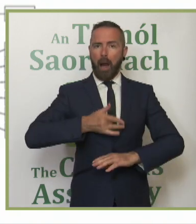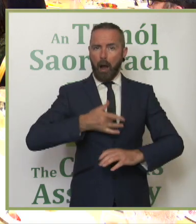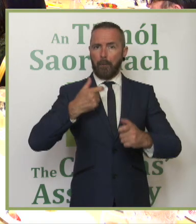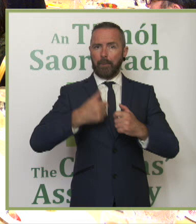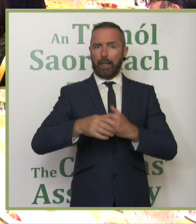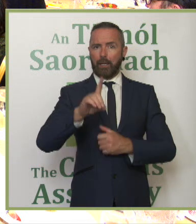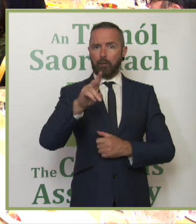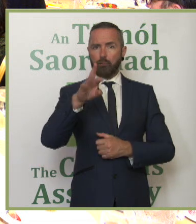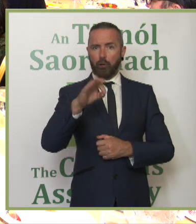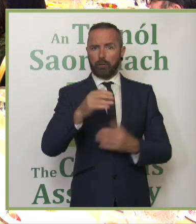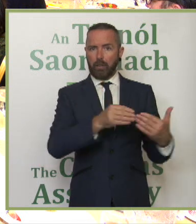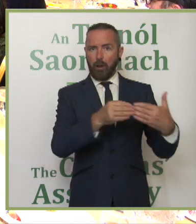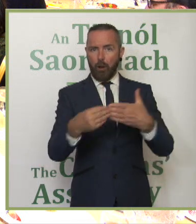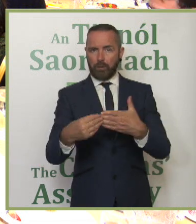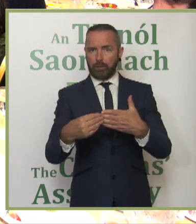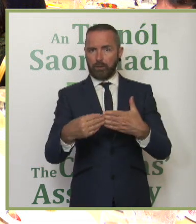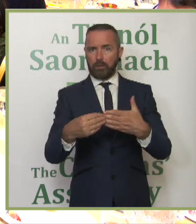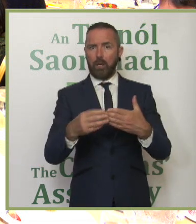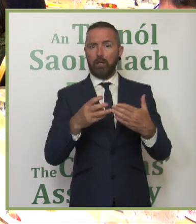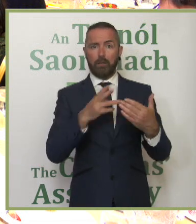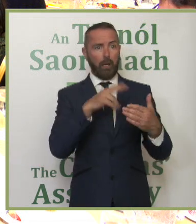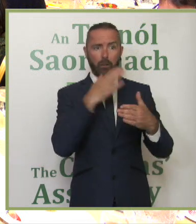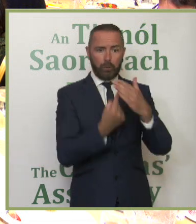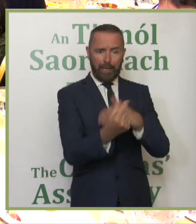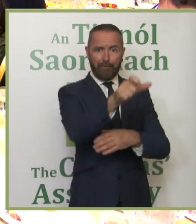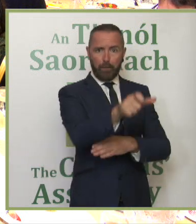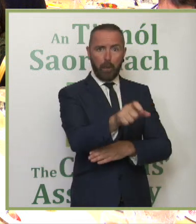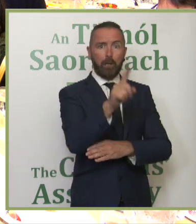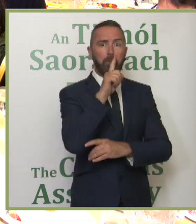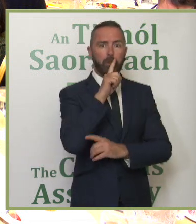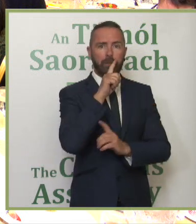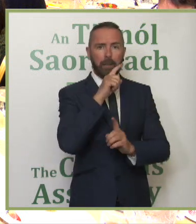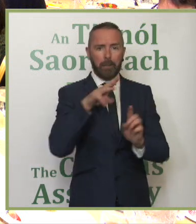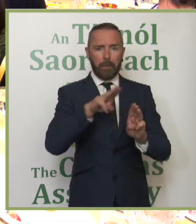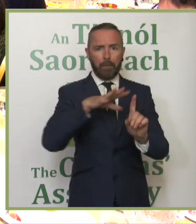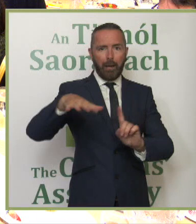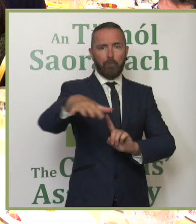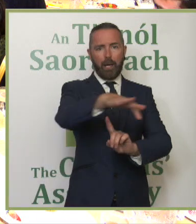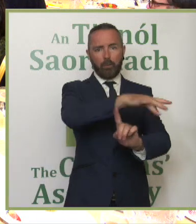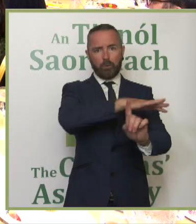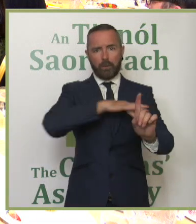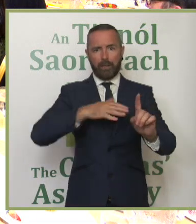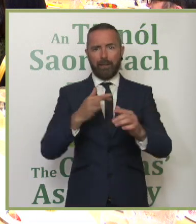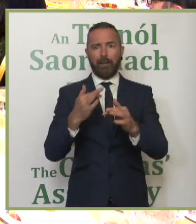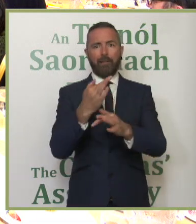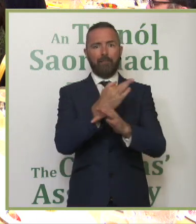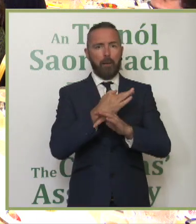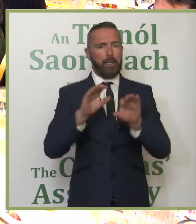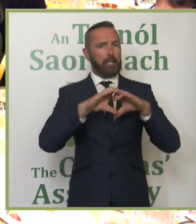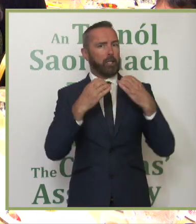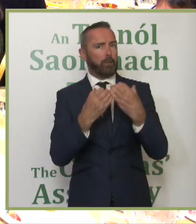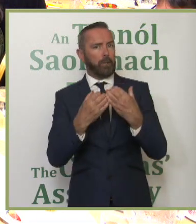to the individual, but also to the people that are in their immediate space, so their family, their community, and